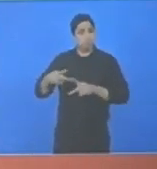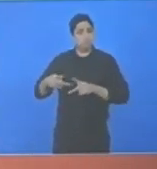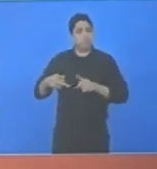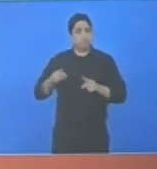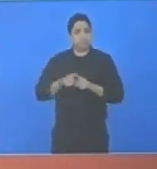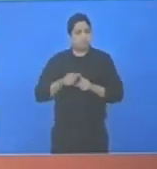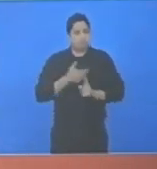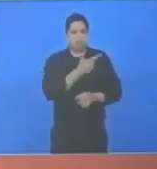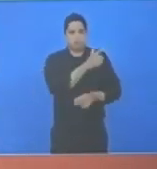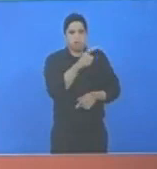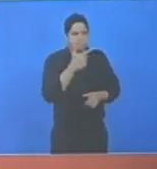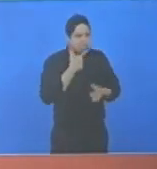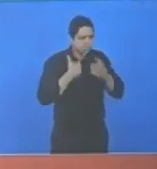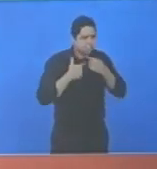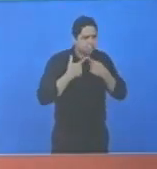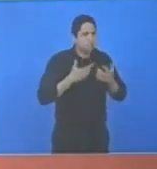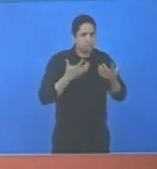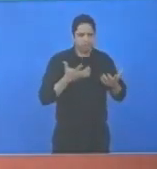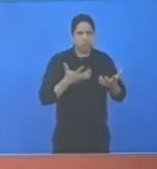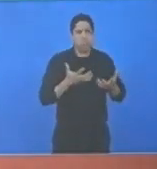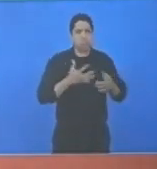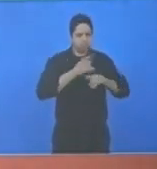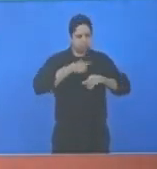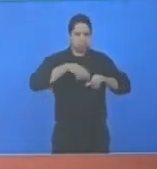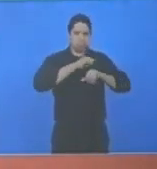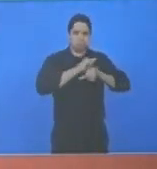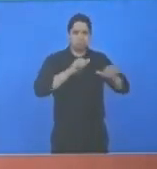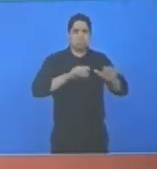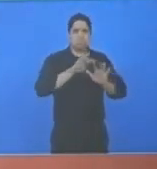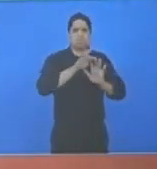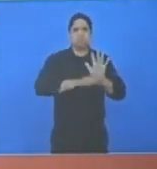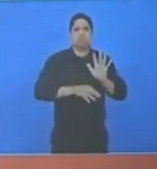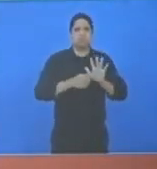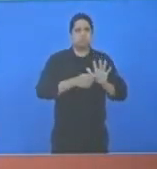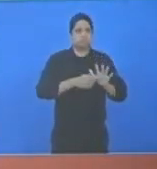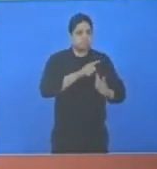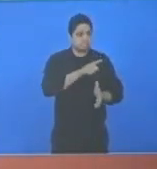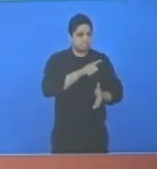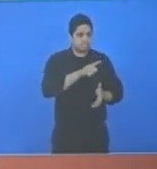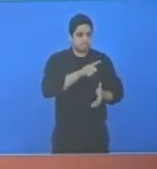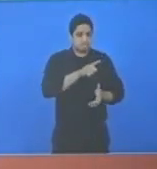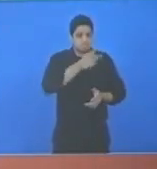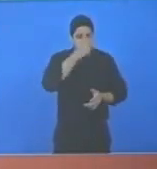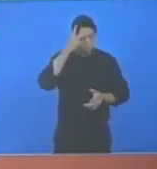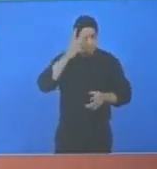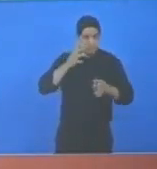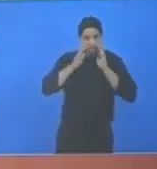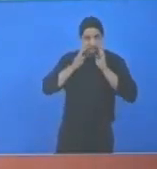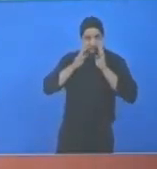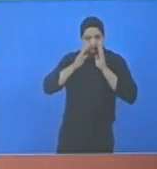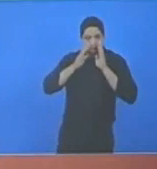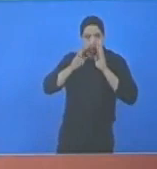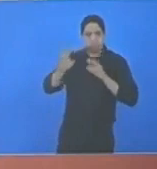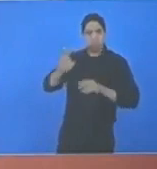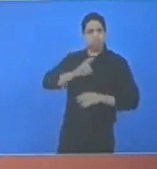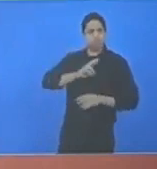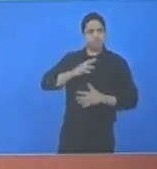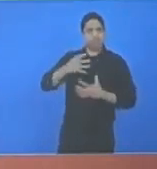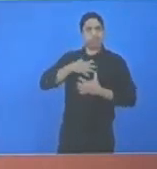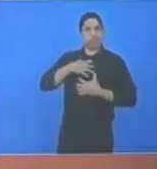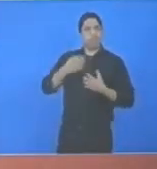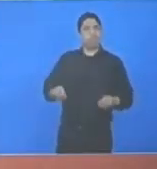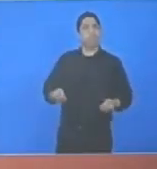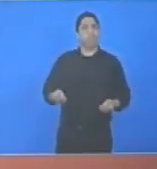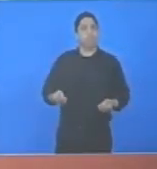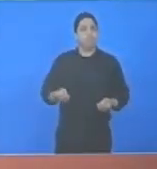for our people or for the ones that we like to invite. What does the Bible says? Whoever has ears, hear